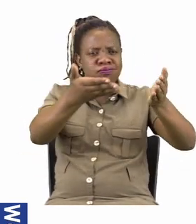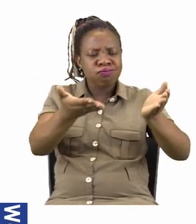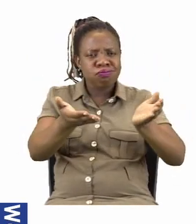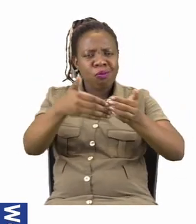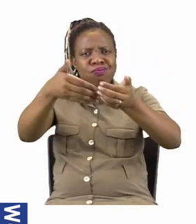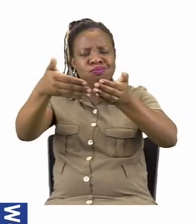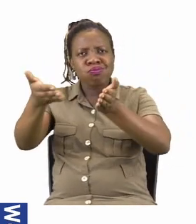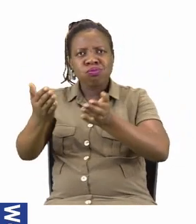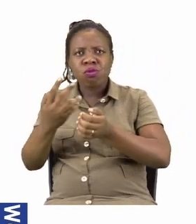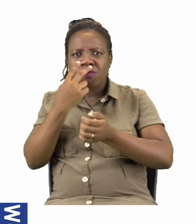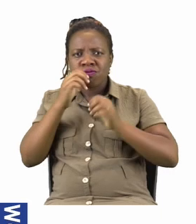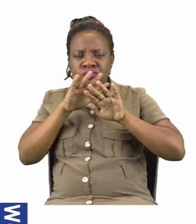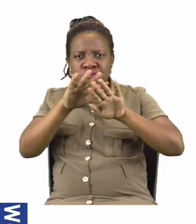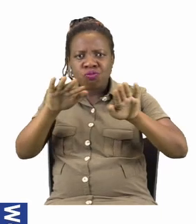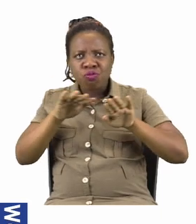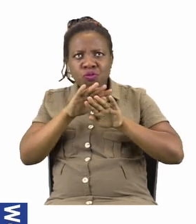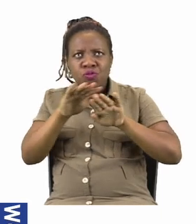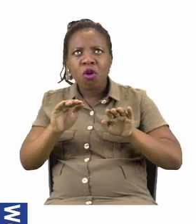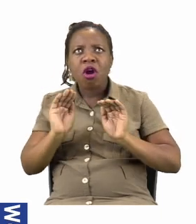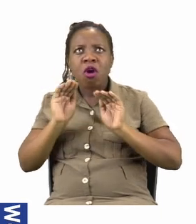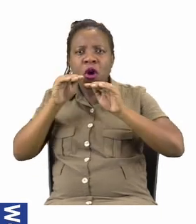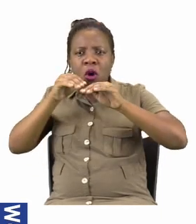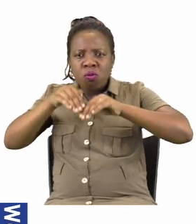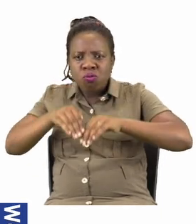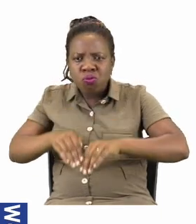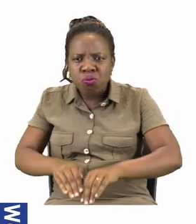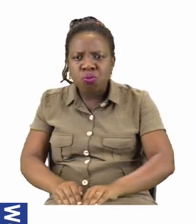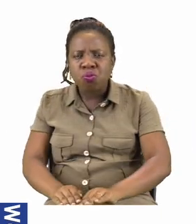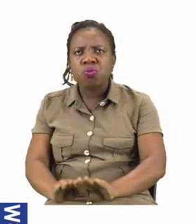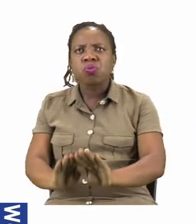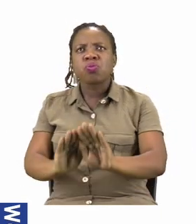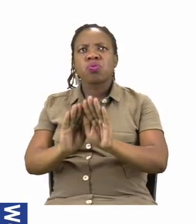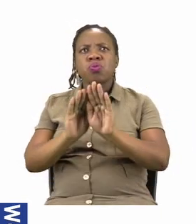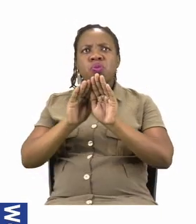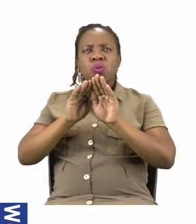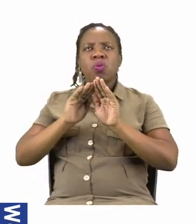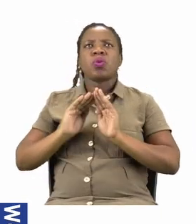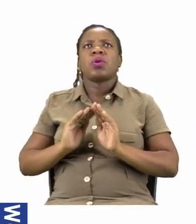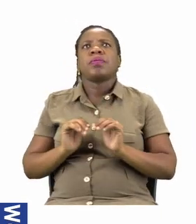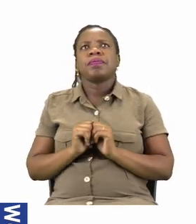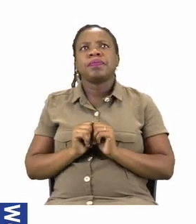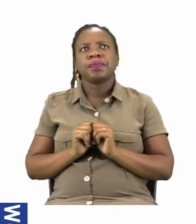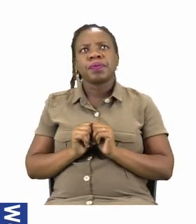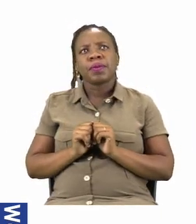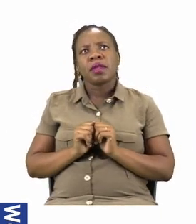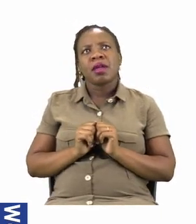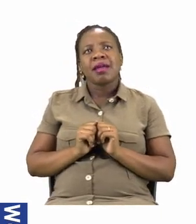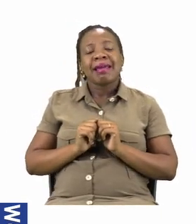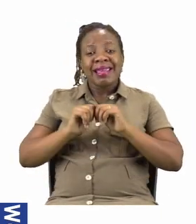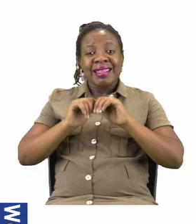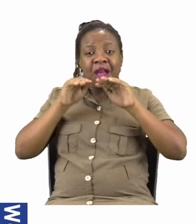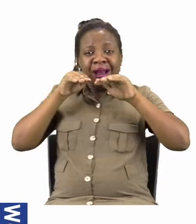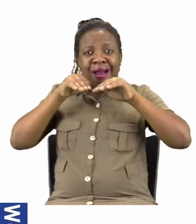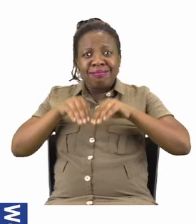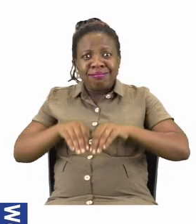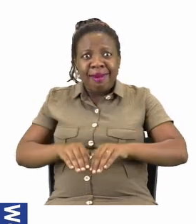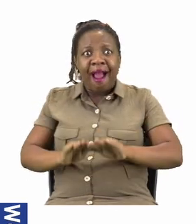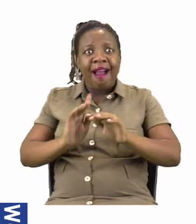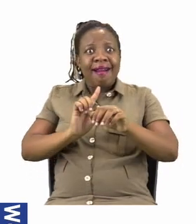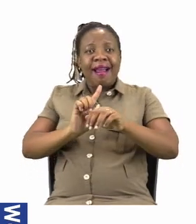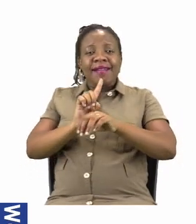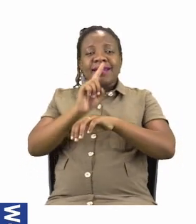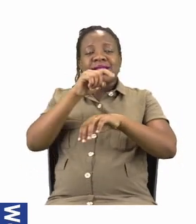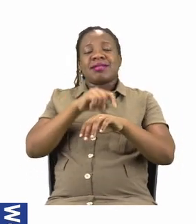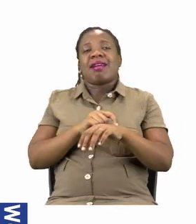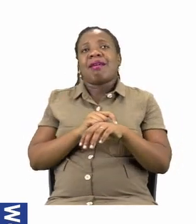sprinklers too. The slides are scary at first. After the first ride, we